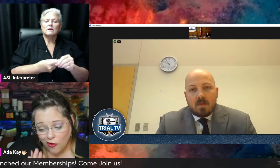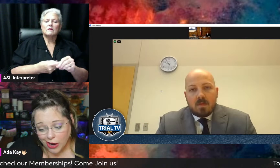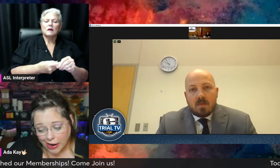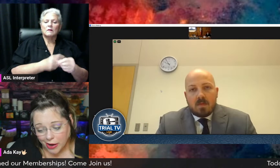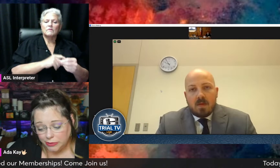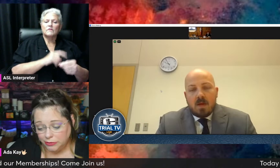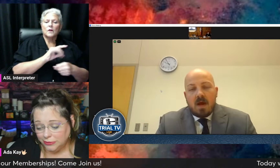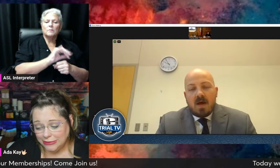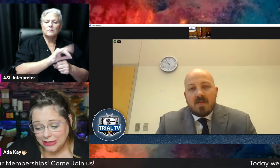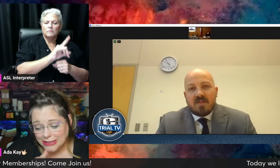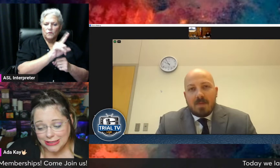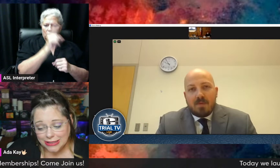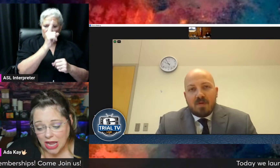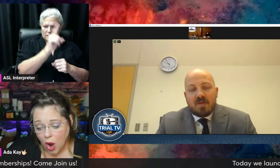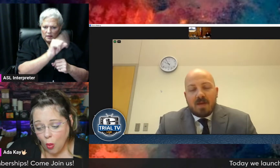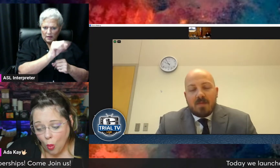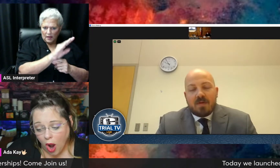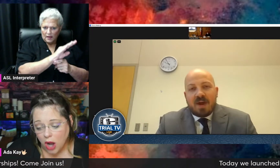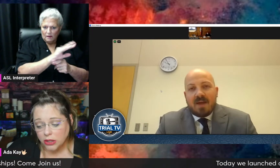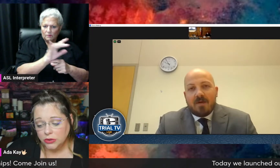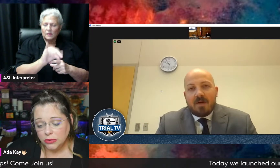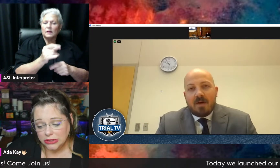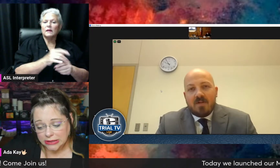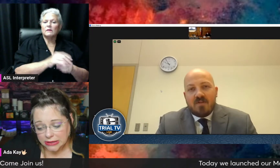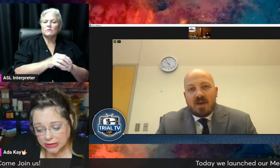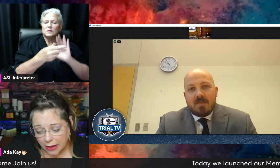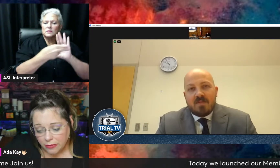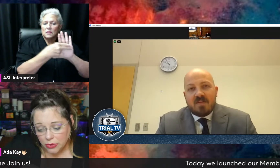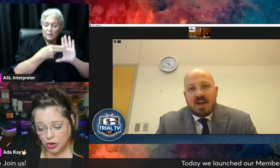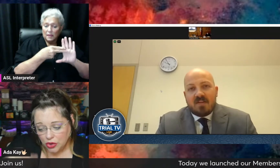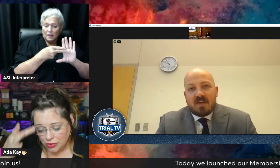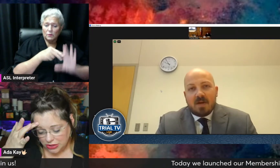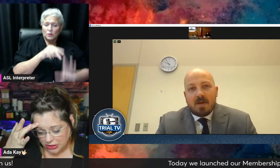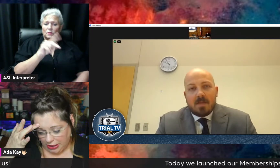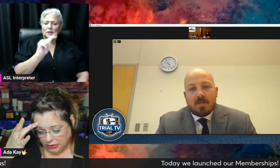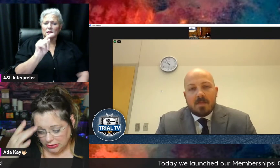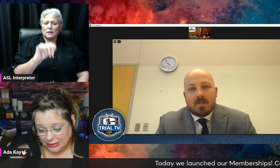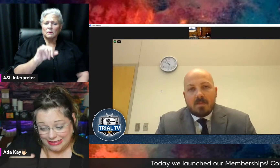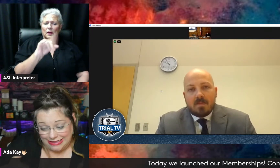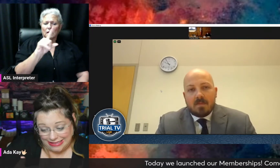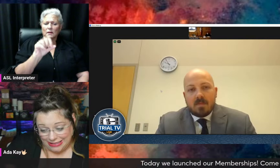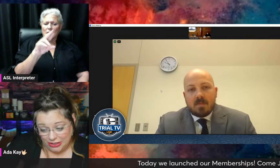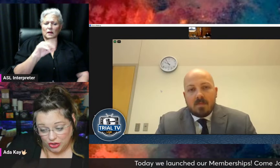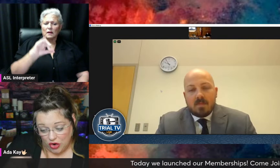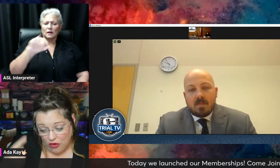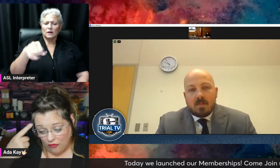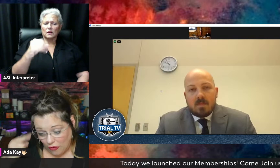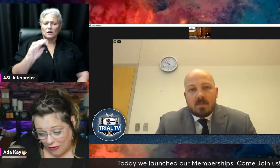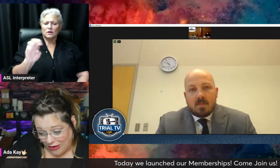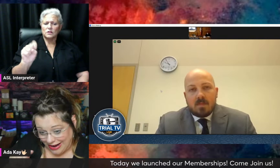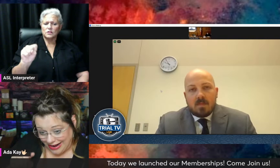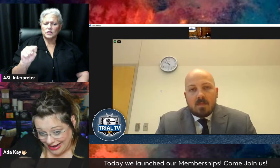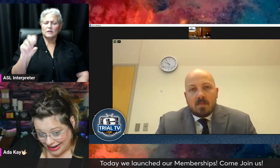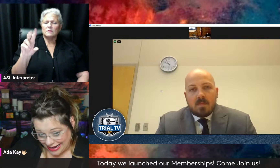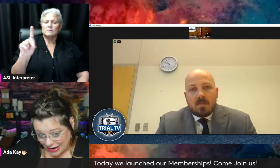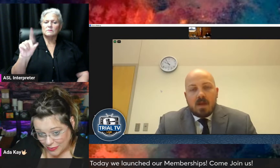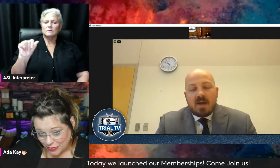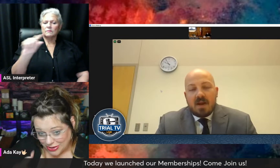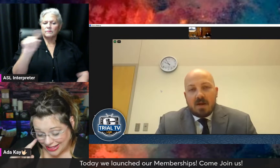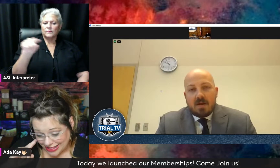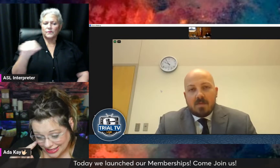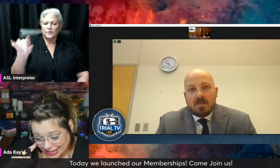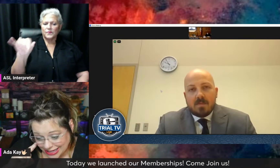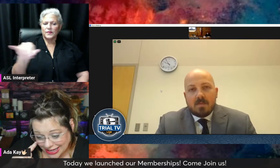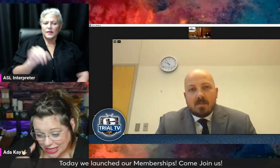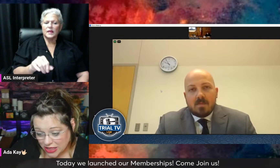collected? The sample is labeled Tyler James Dazey. Did you test or analyze that specimen?